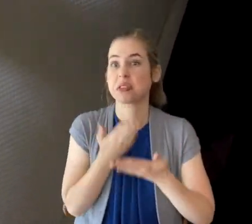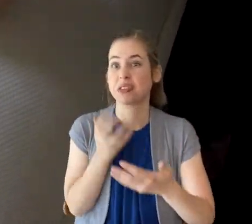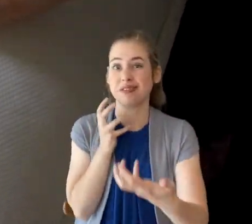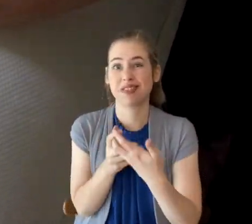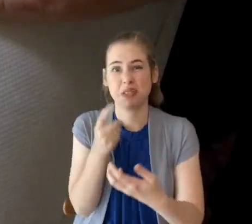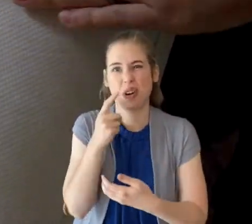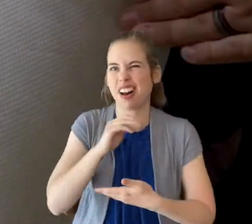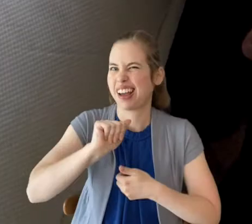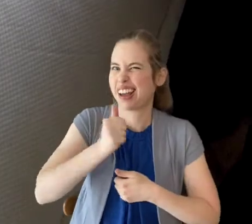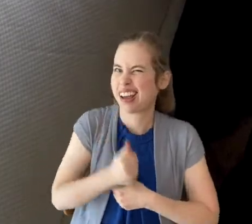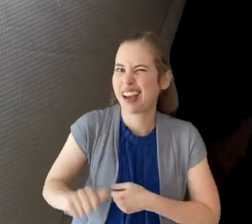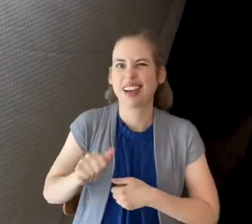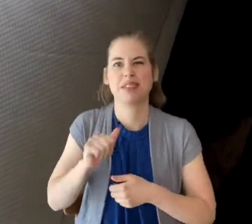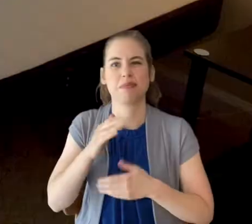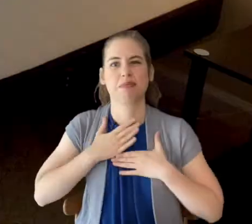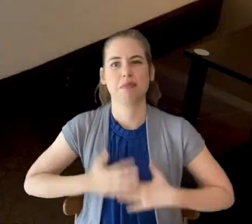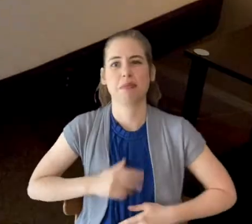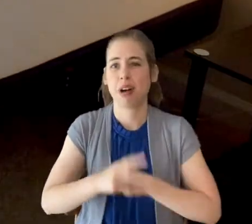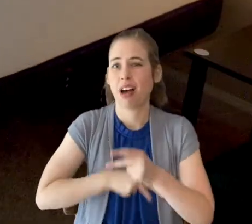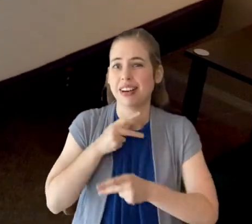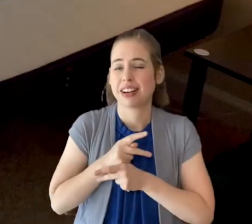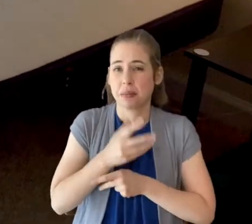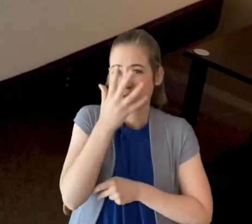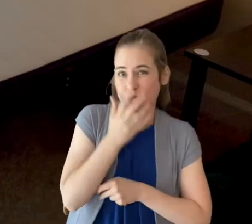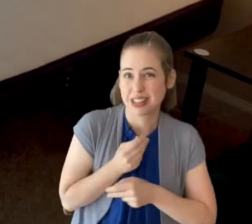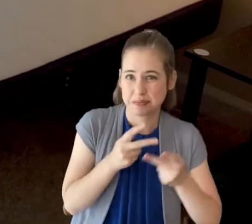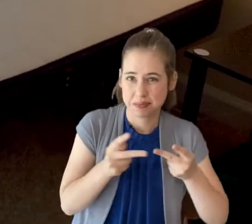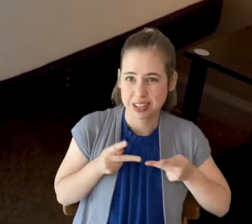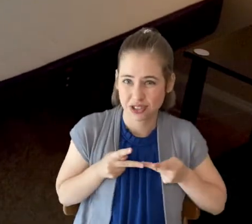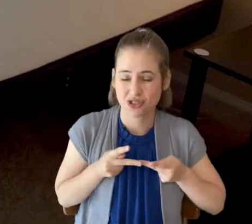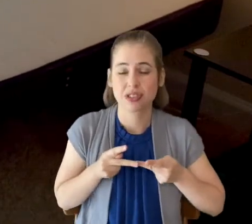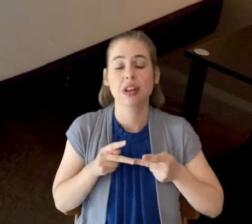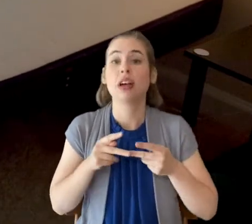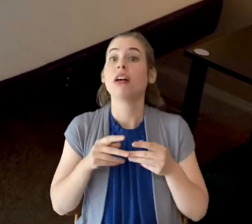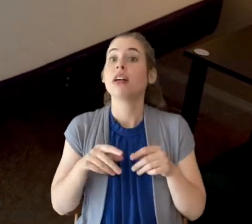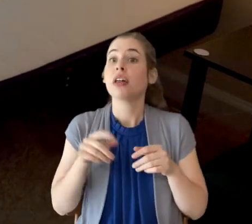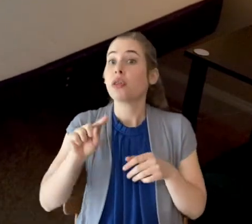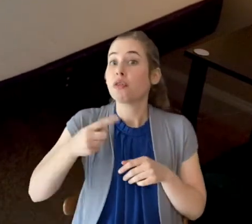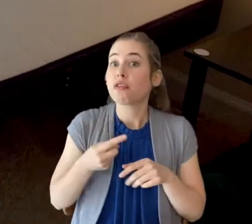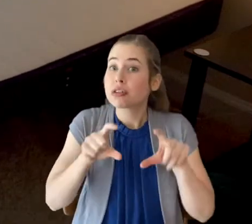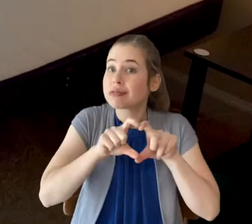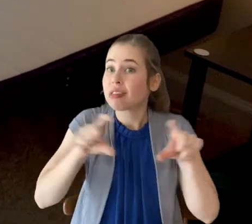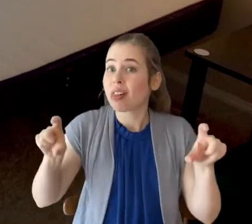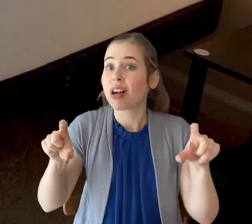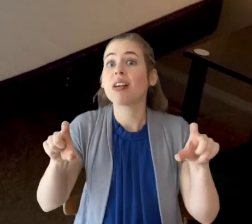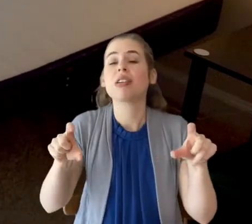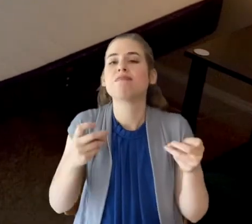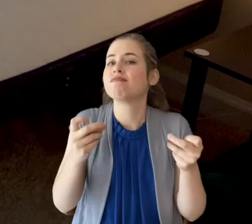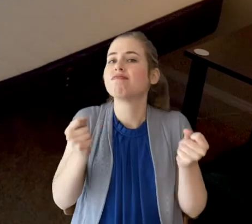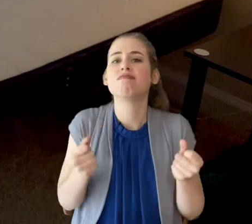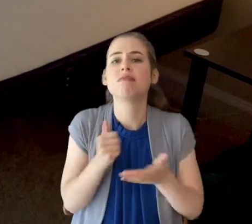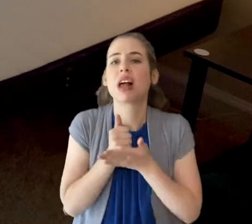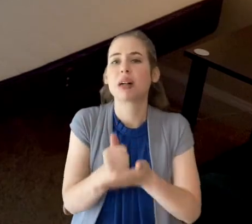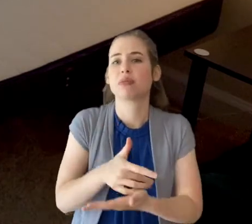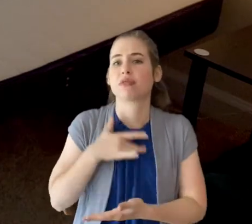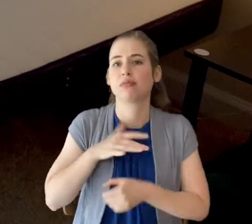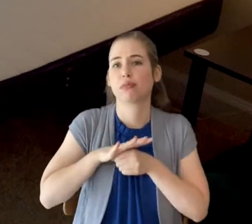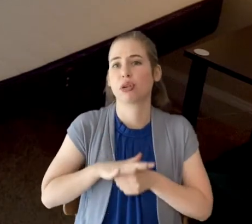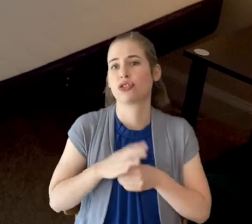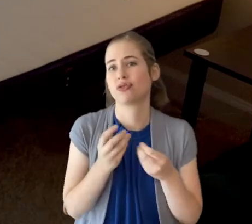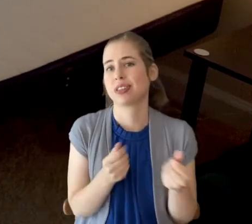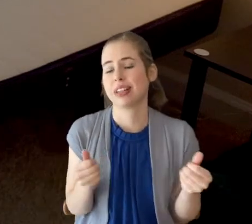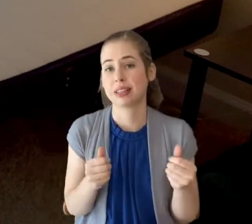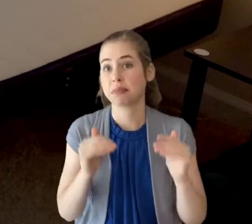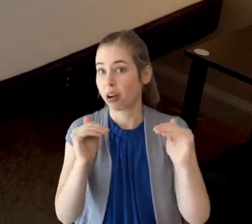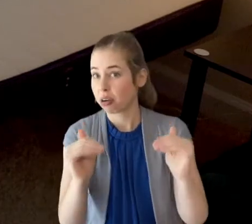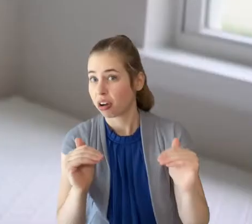body types and sleep positions. The soft foam layers on top of the mattress offer immediate pressure relief. At the same time, the firm